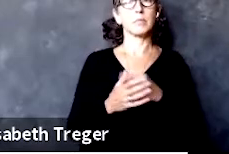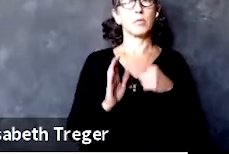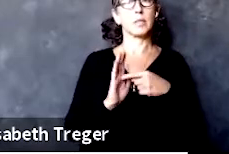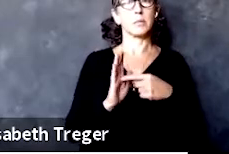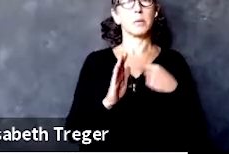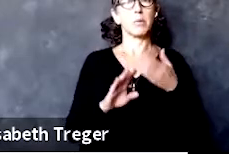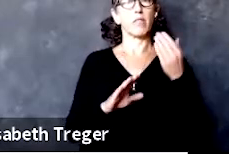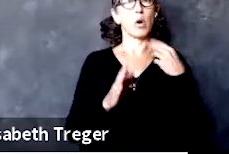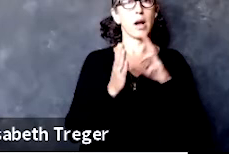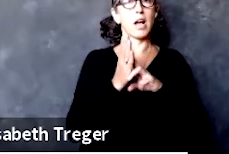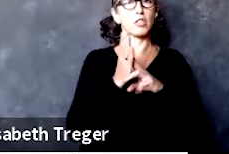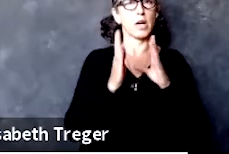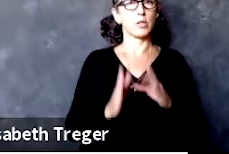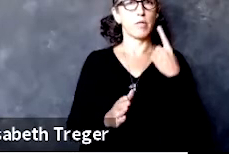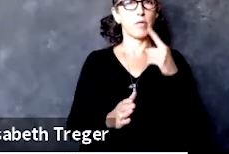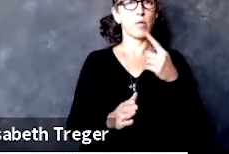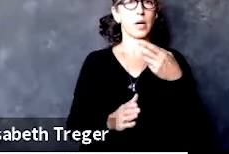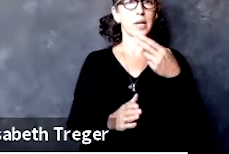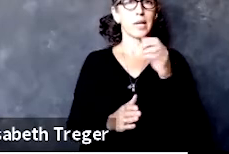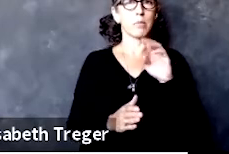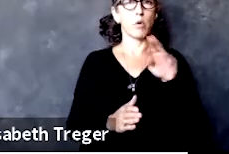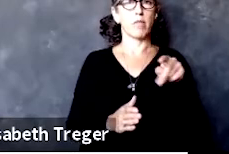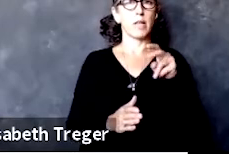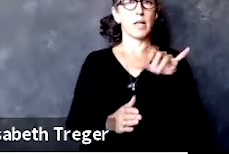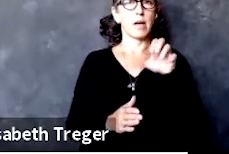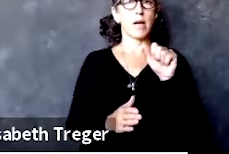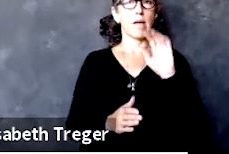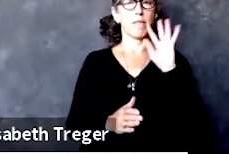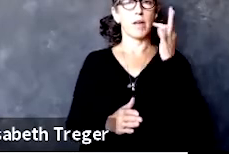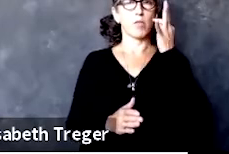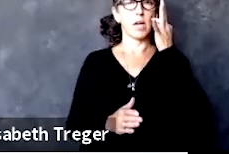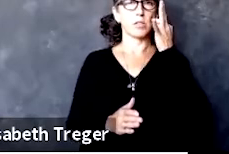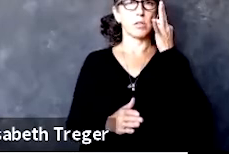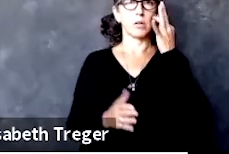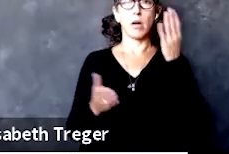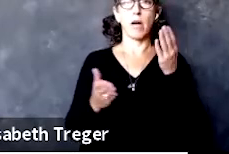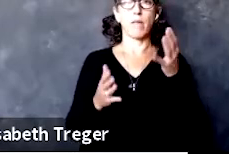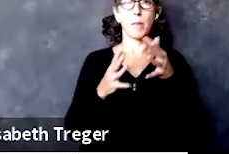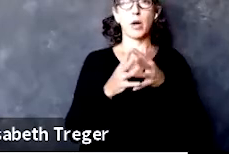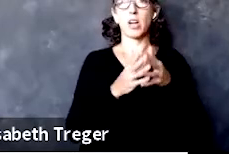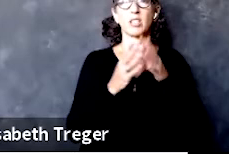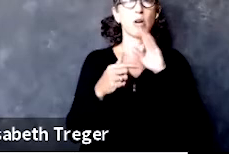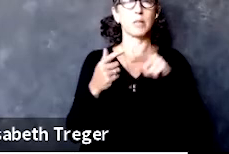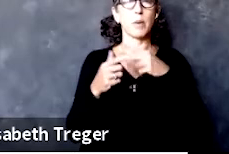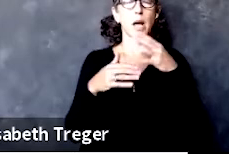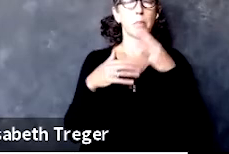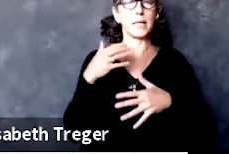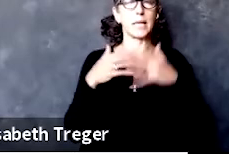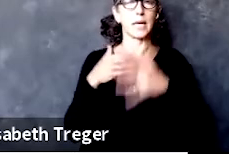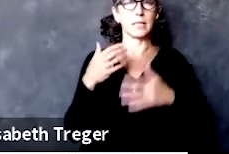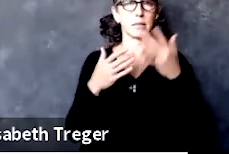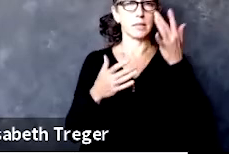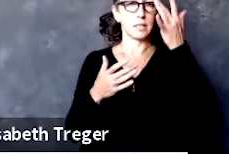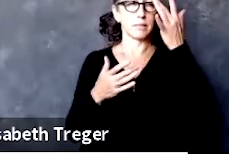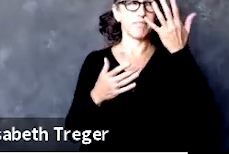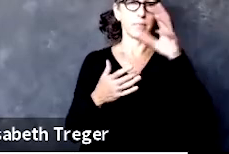work for the Hemophilia Federation of America, which talks about bleeding disorders. And we used this 6-step process. And I